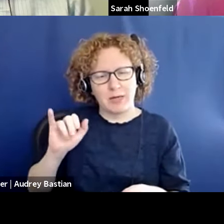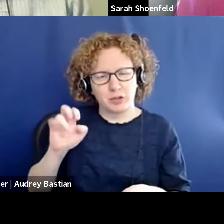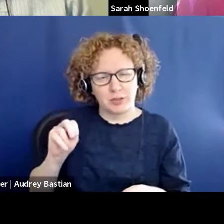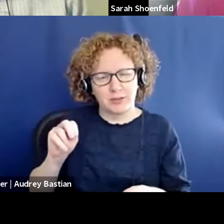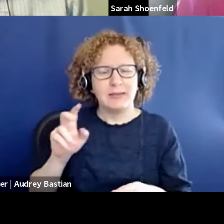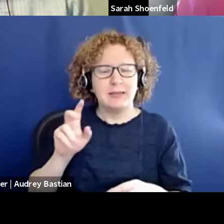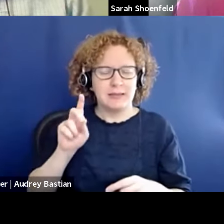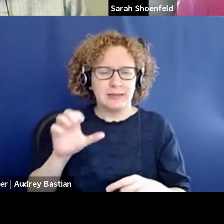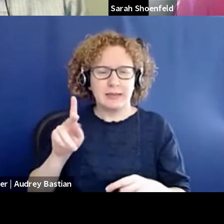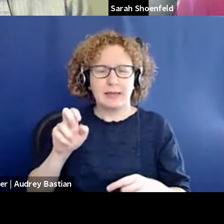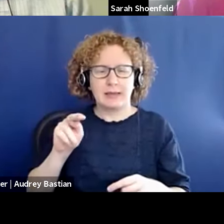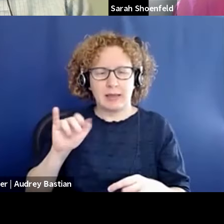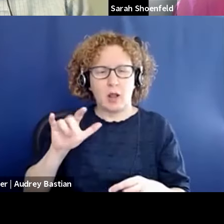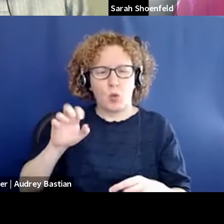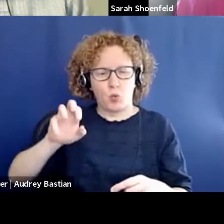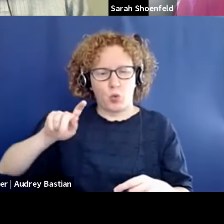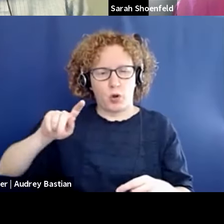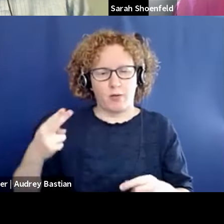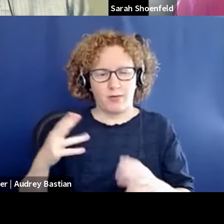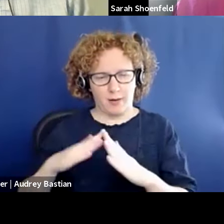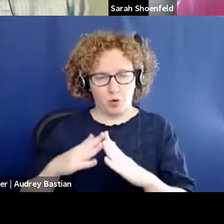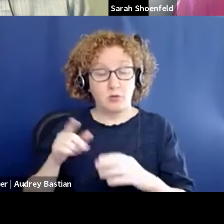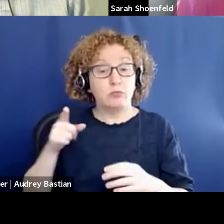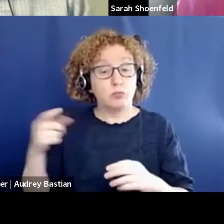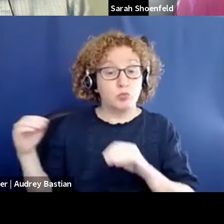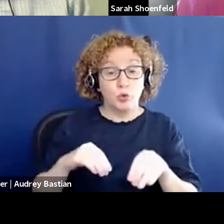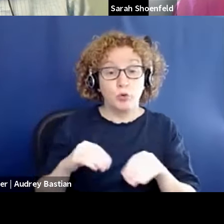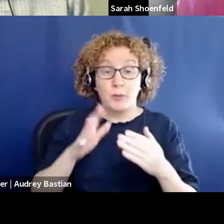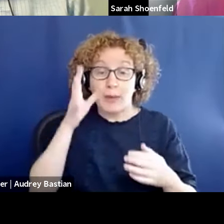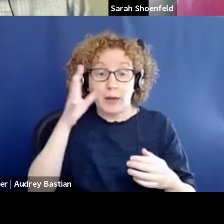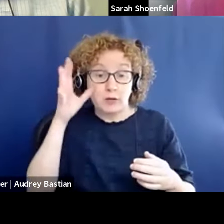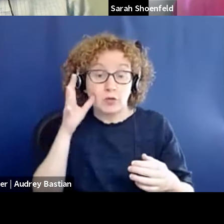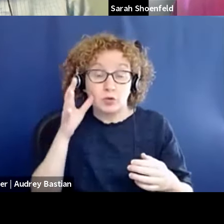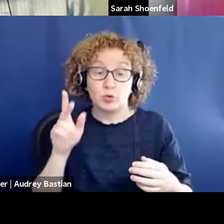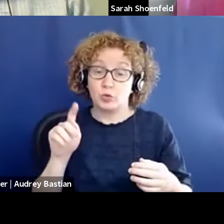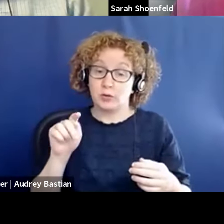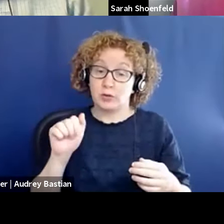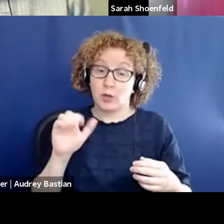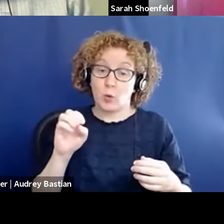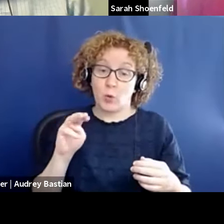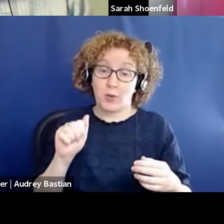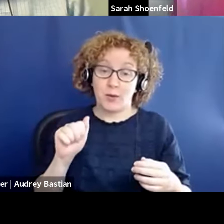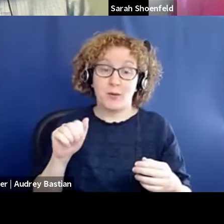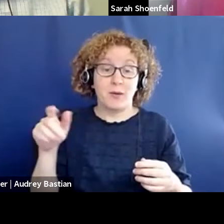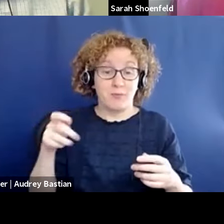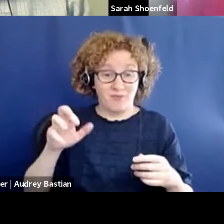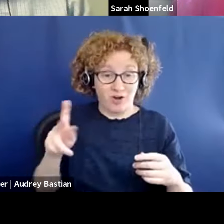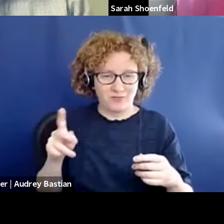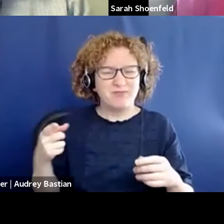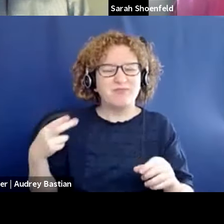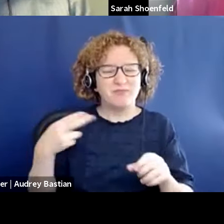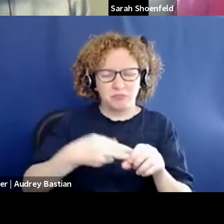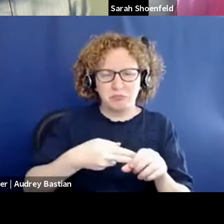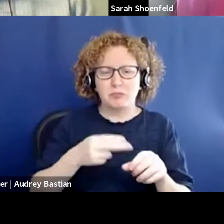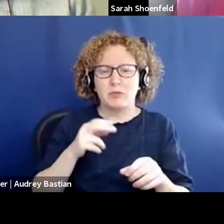with her parents to Tacoma in the early 1950s. Among the schools she attended were Paul Junior High and Coolidge High School in Ward